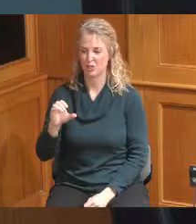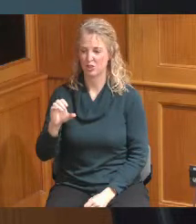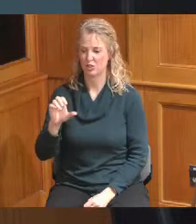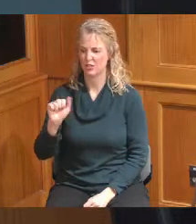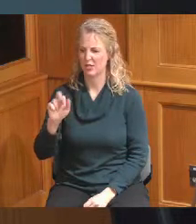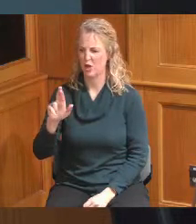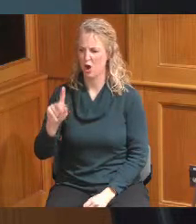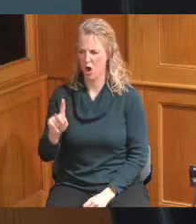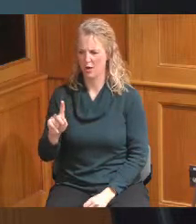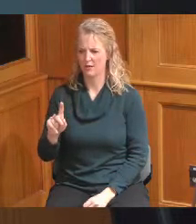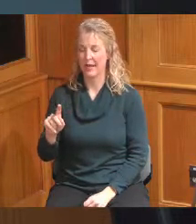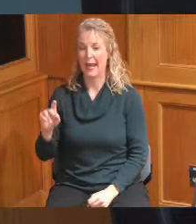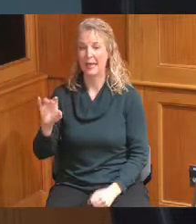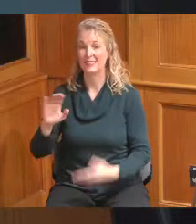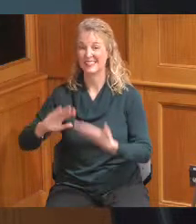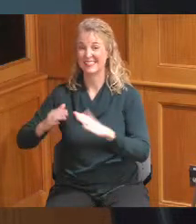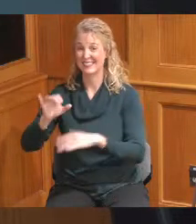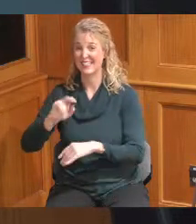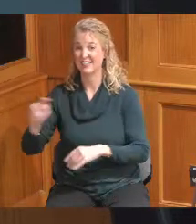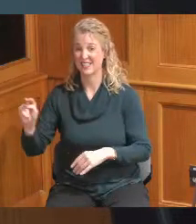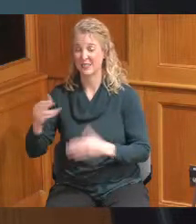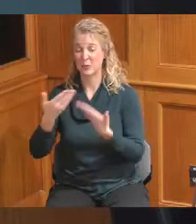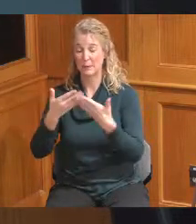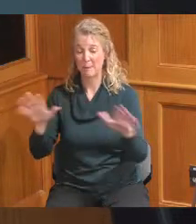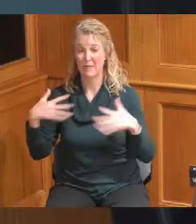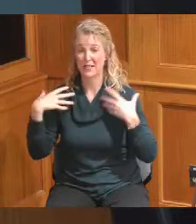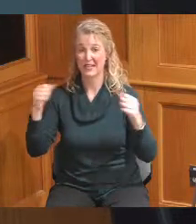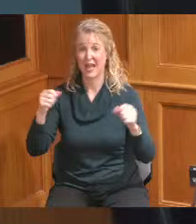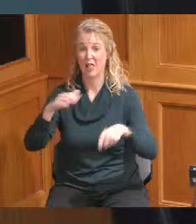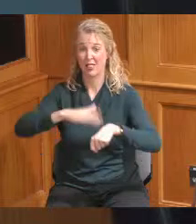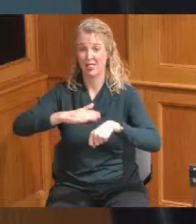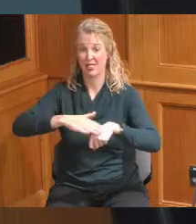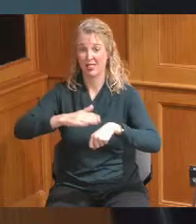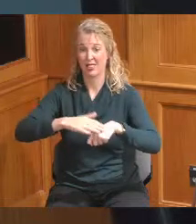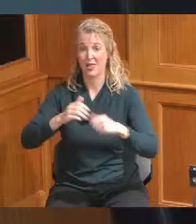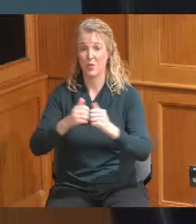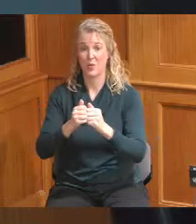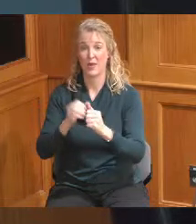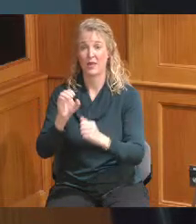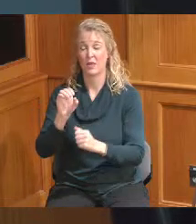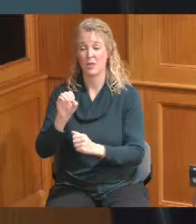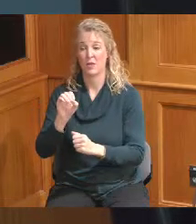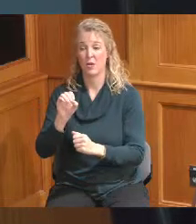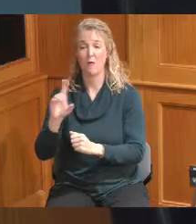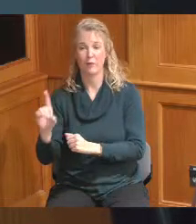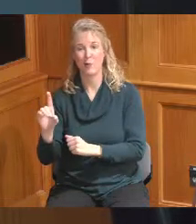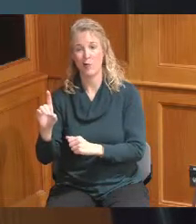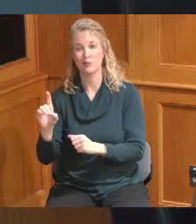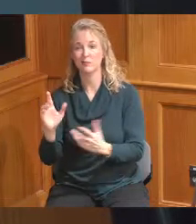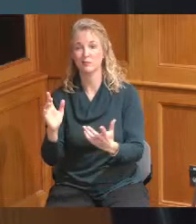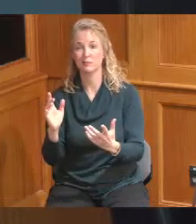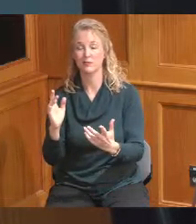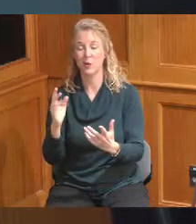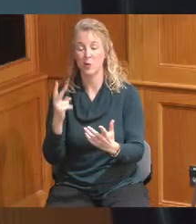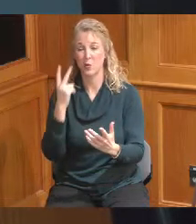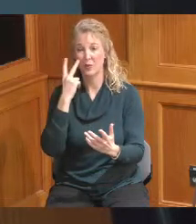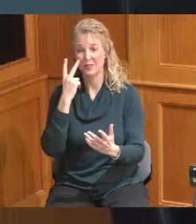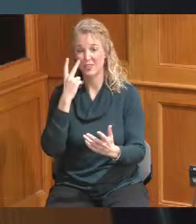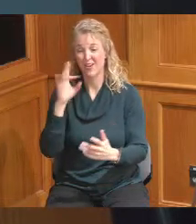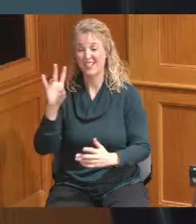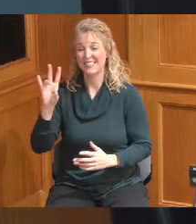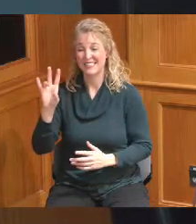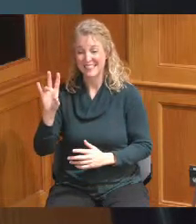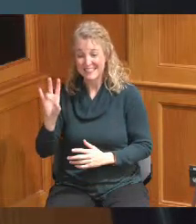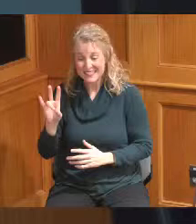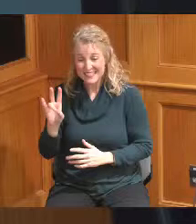City of Cincinnati. It was a public health alert regarding overdose activity. We had 7 overdose deaths